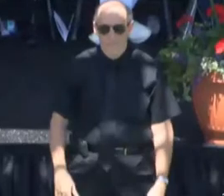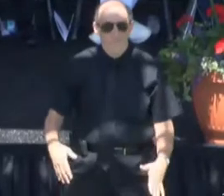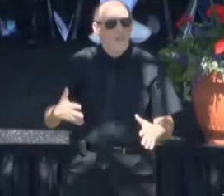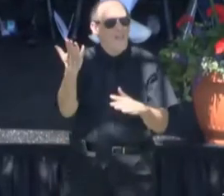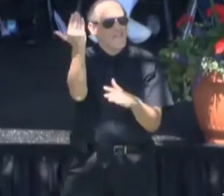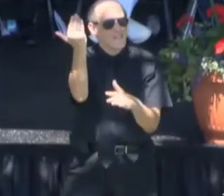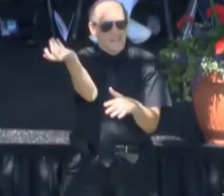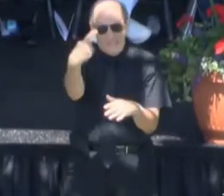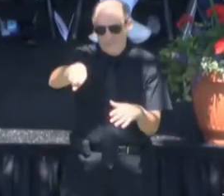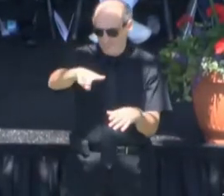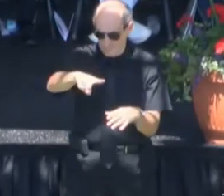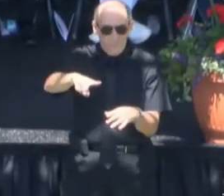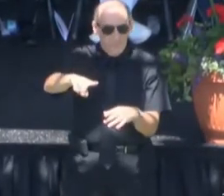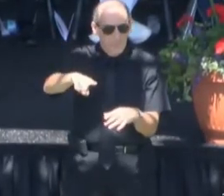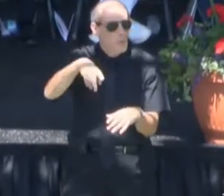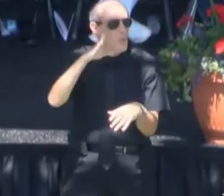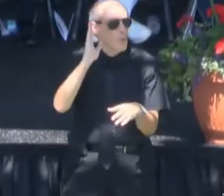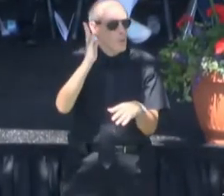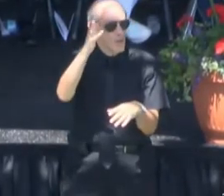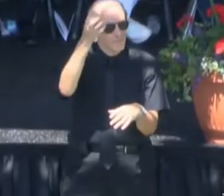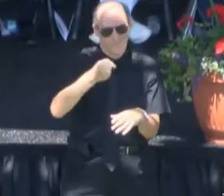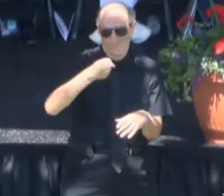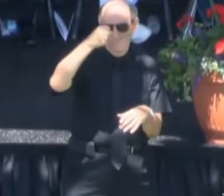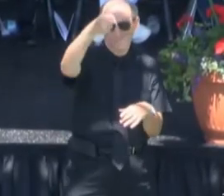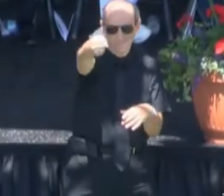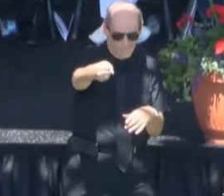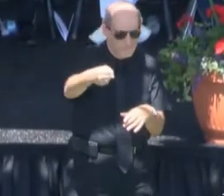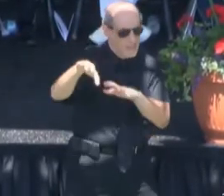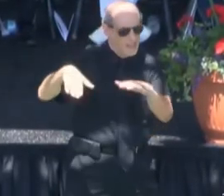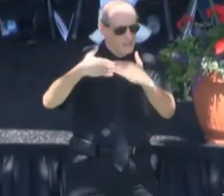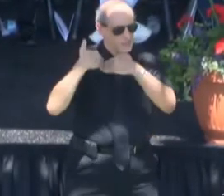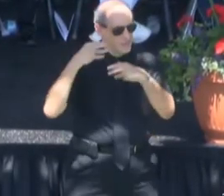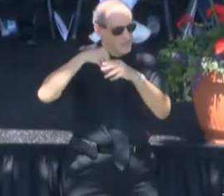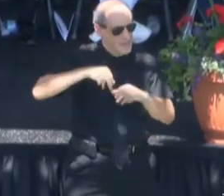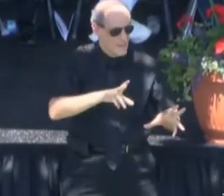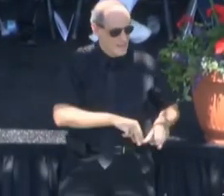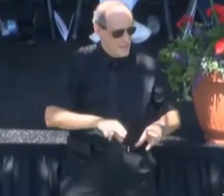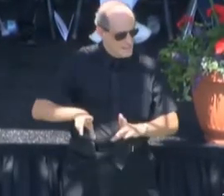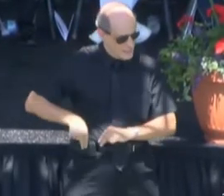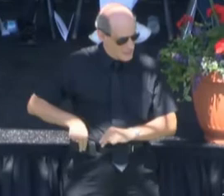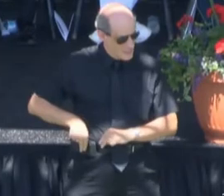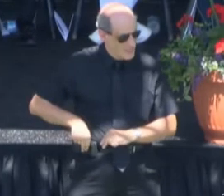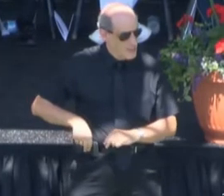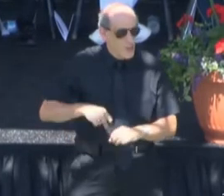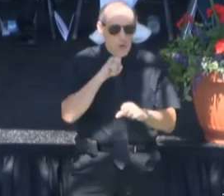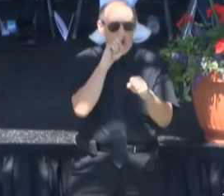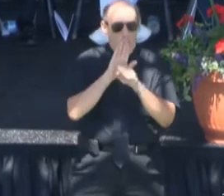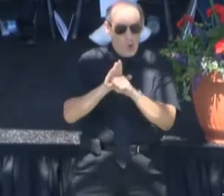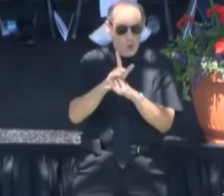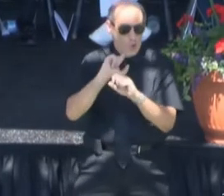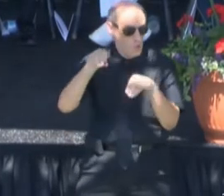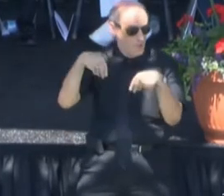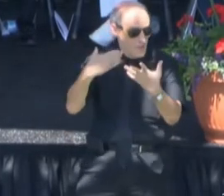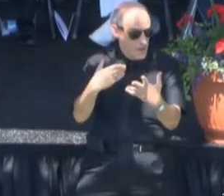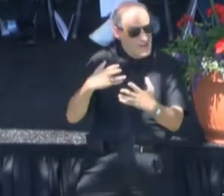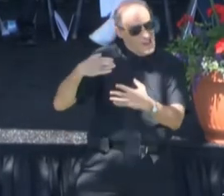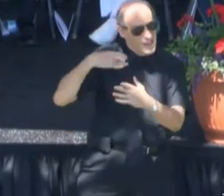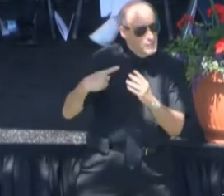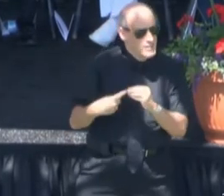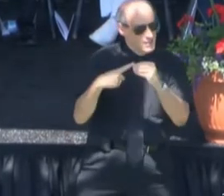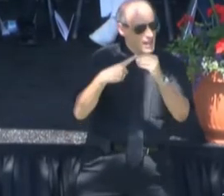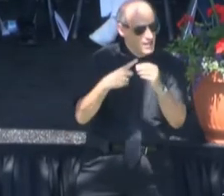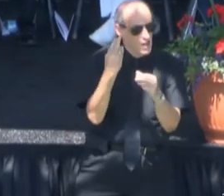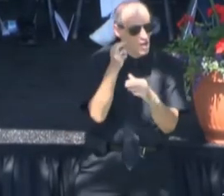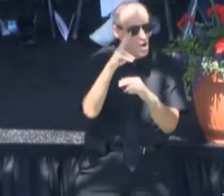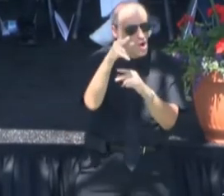15 members of the class of 2018 will receive active duty commissions in the United States Navy. The oath will be administered by Captain Select Justin